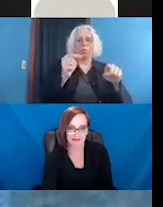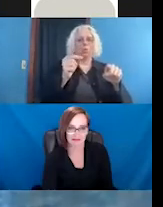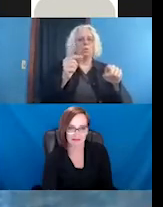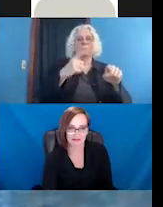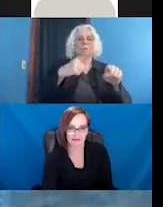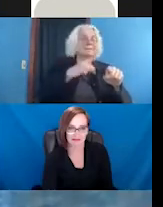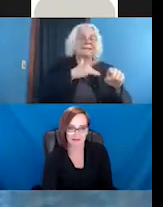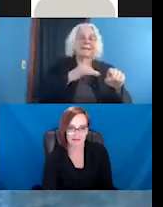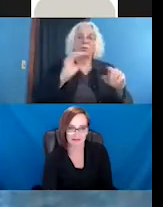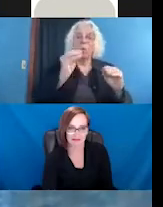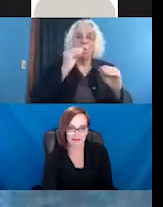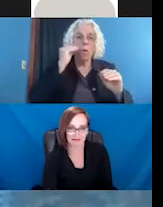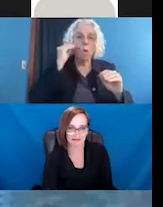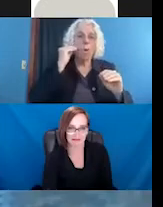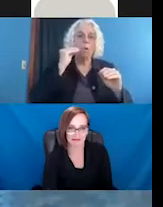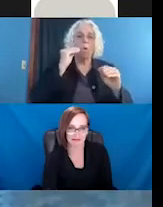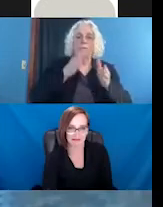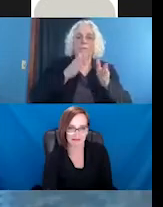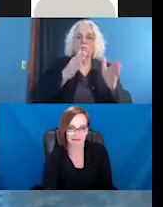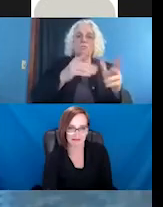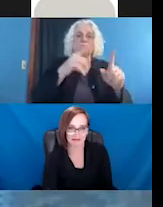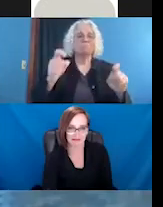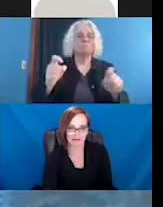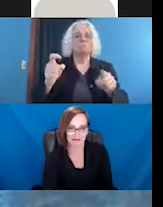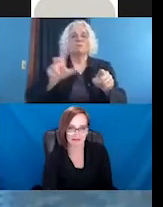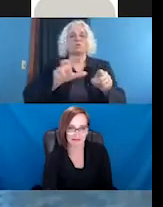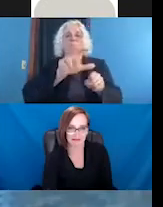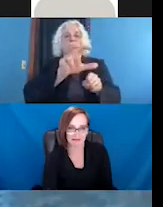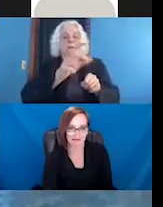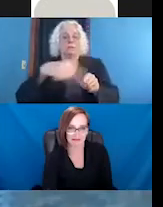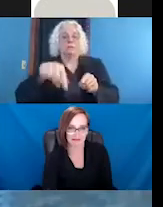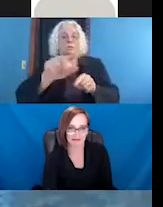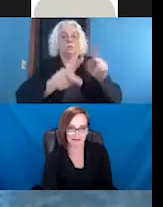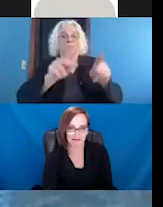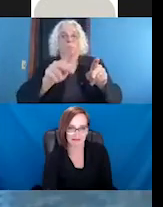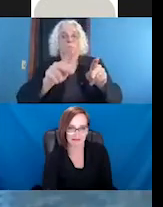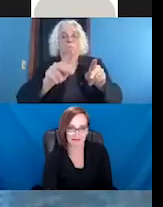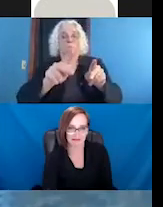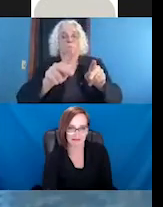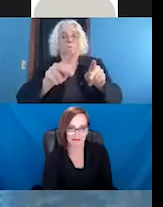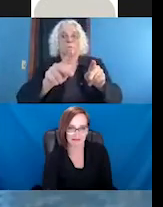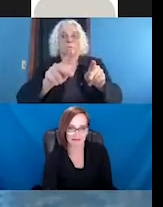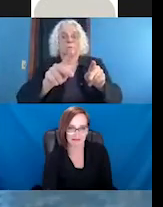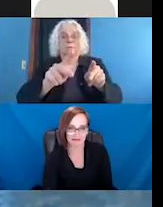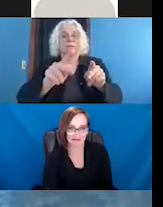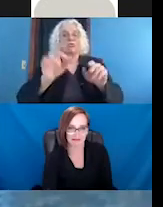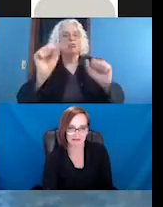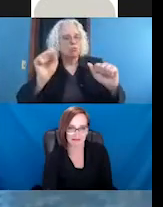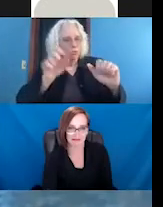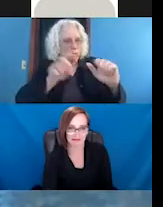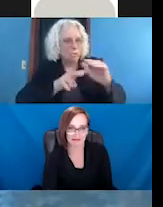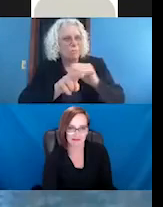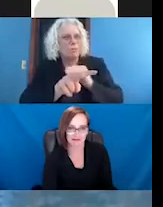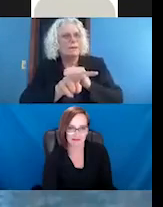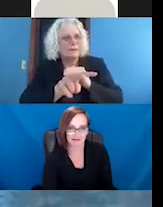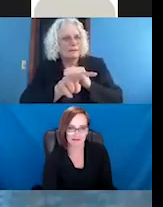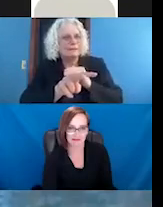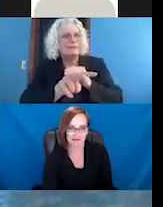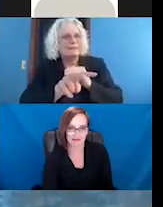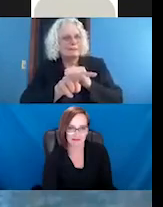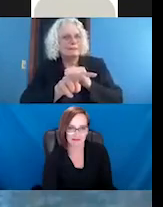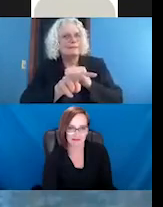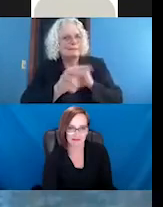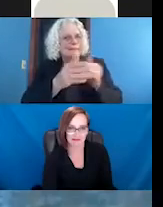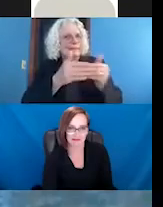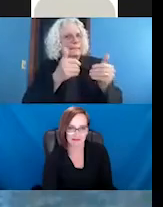in the state. And there's a population of young people aging out of foster care where it's almost predicted that they will become homeless after